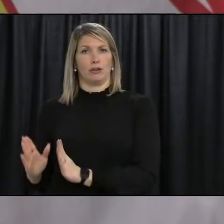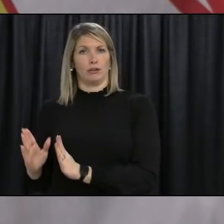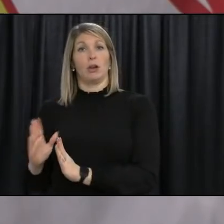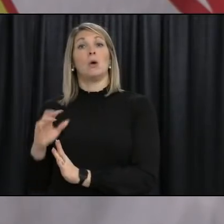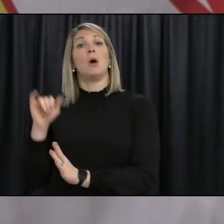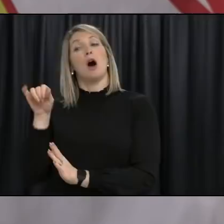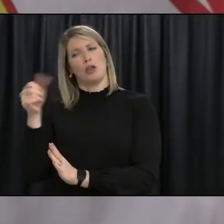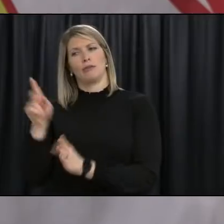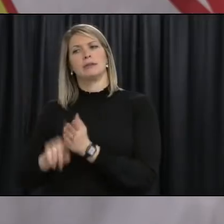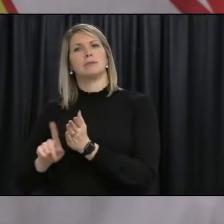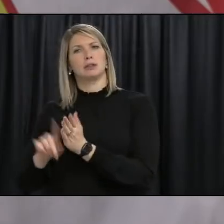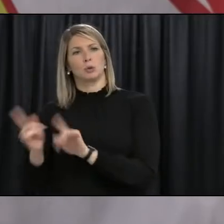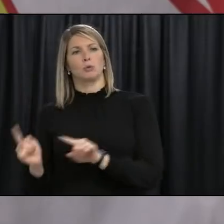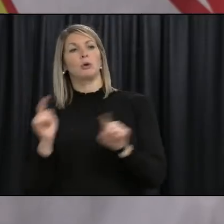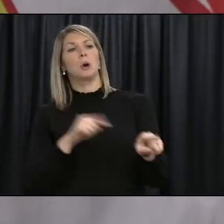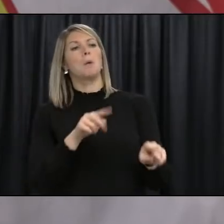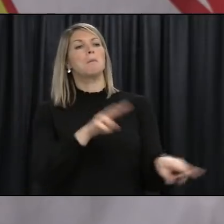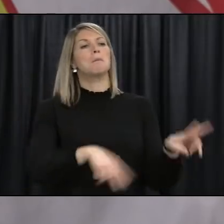be going in.